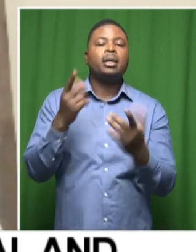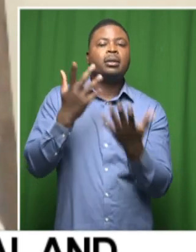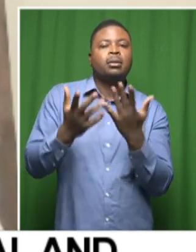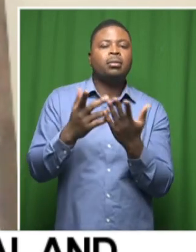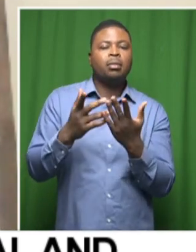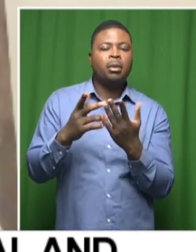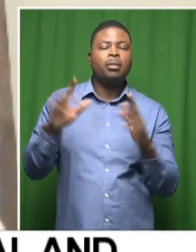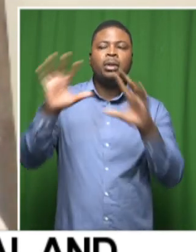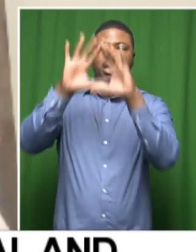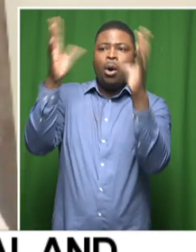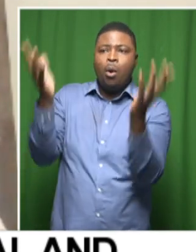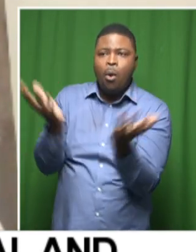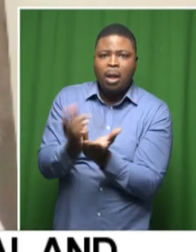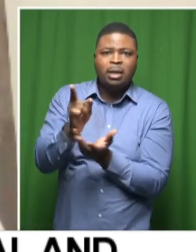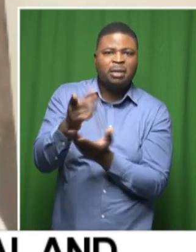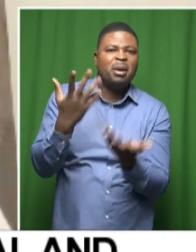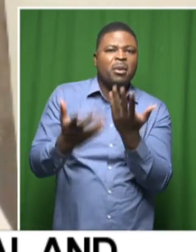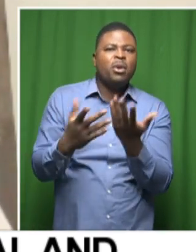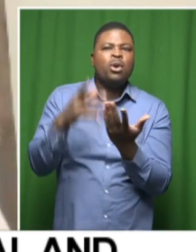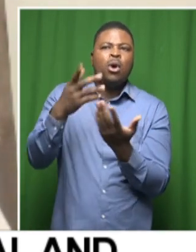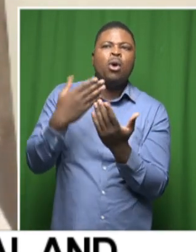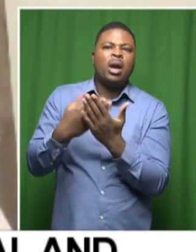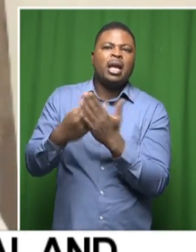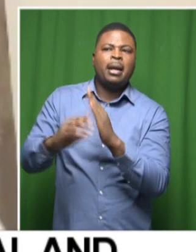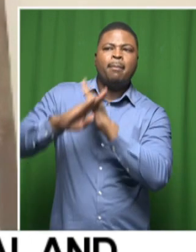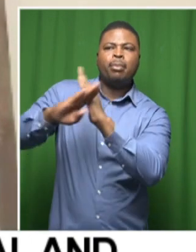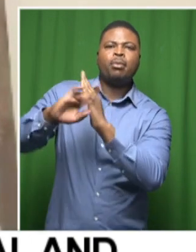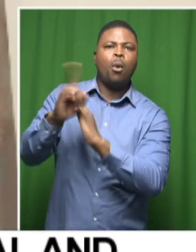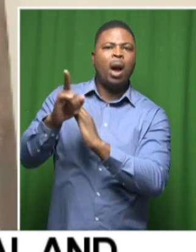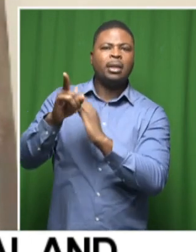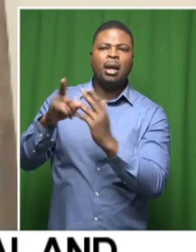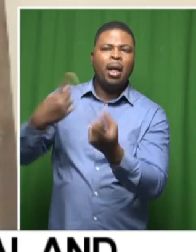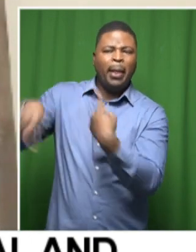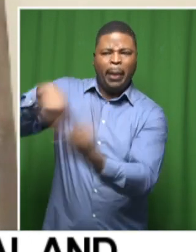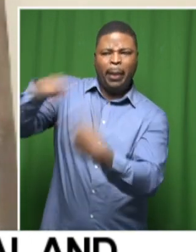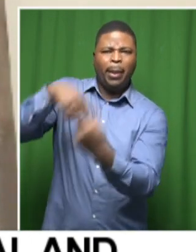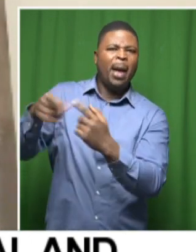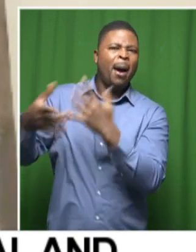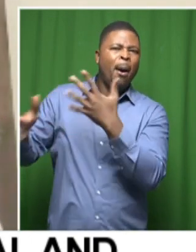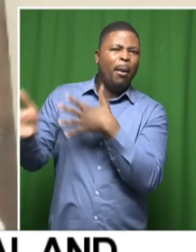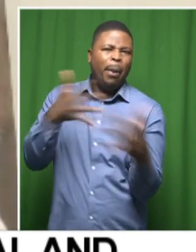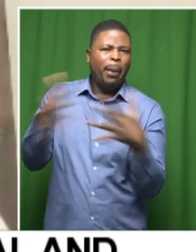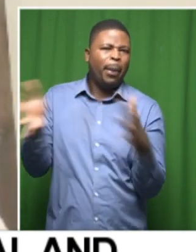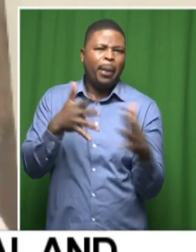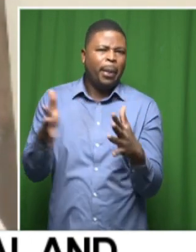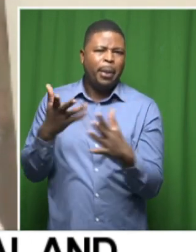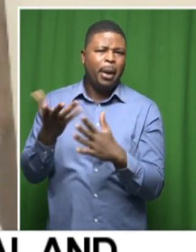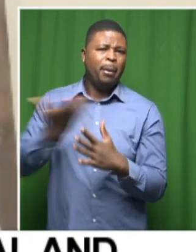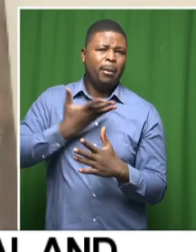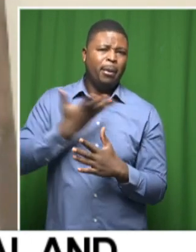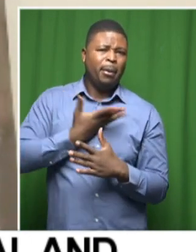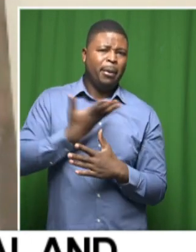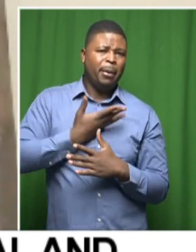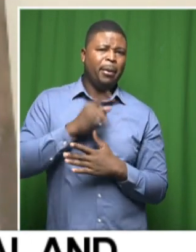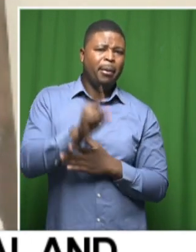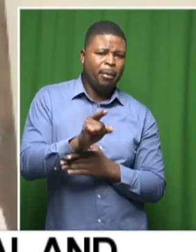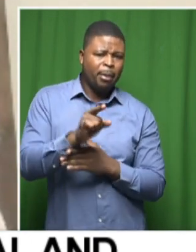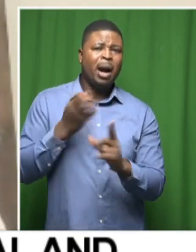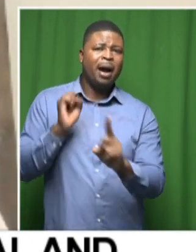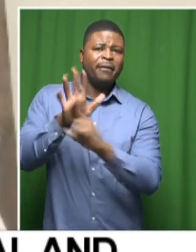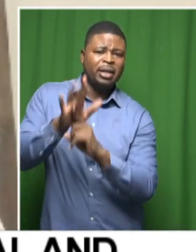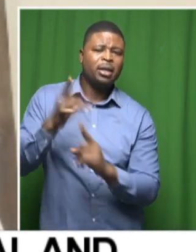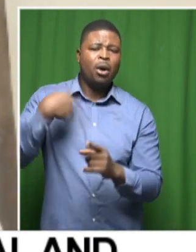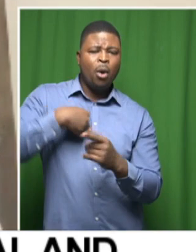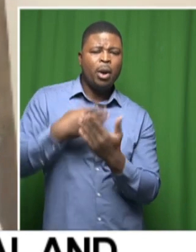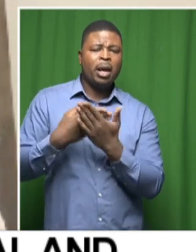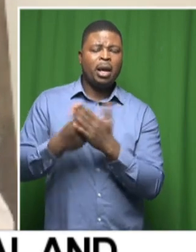to build flood-proof houses, because we've got a climate change situation that's creating significant flooding in the southern hemisphere. Now, we've